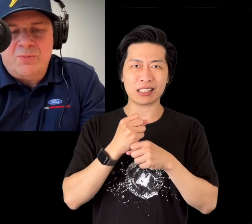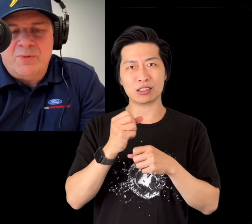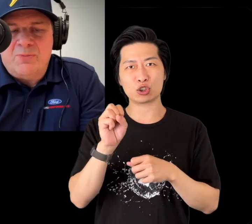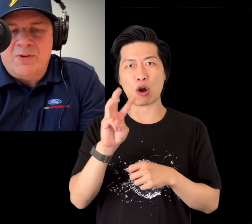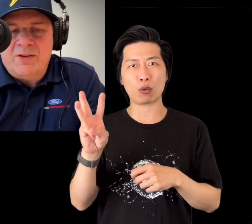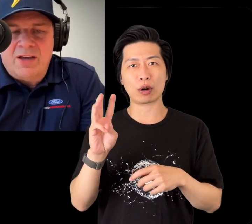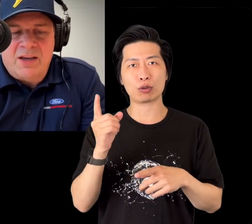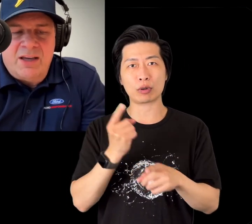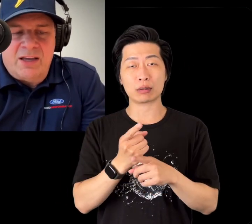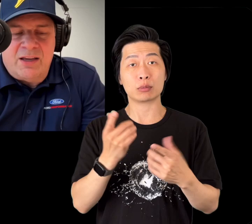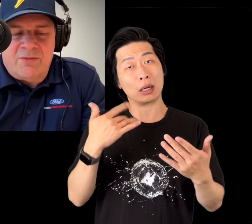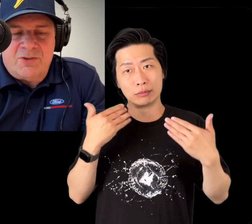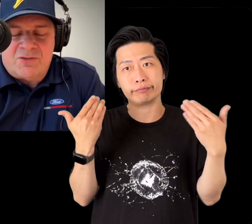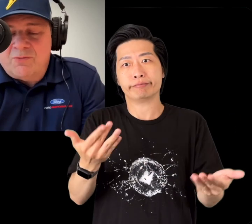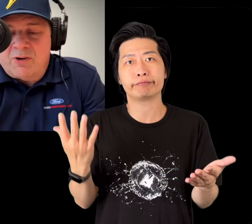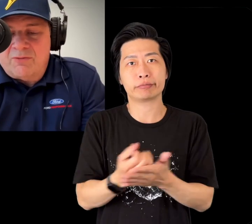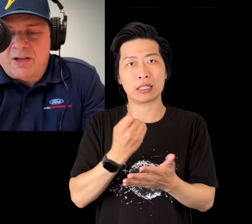right,